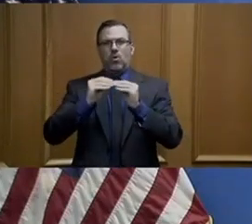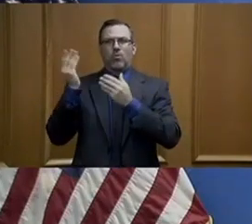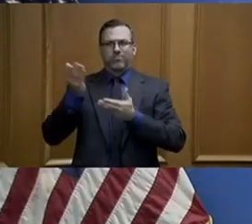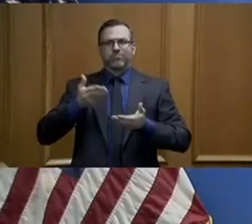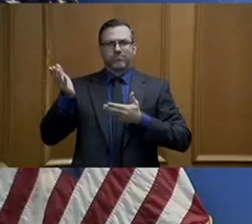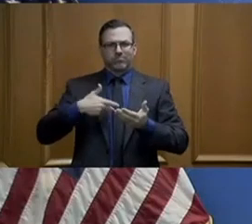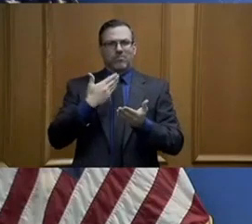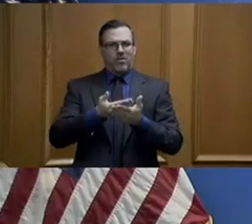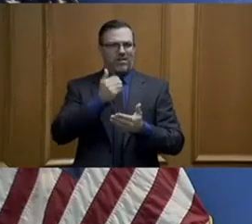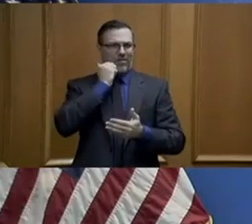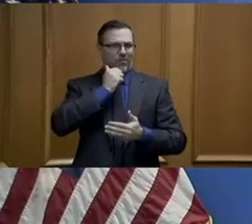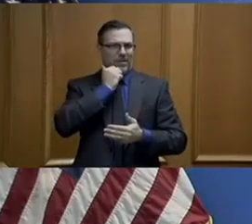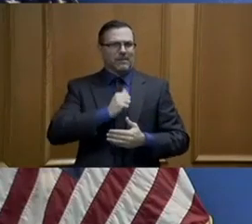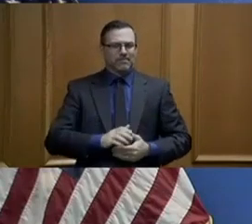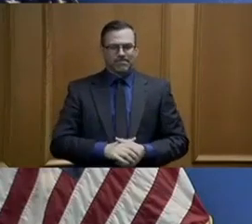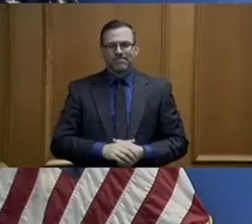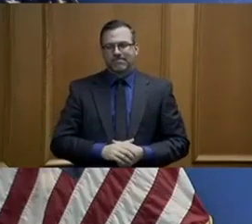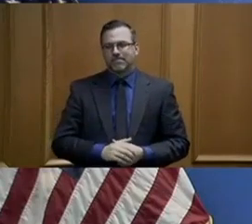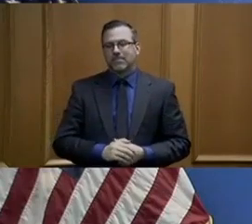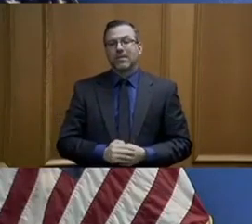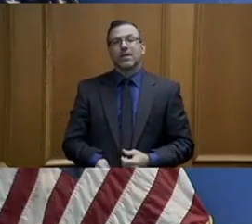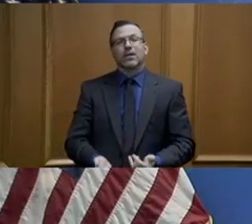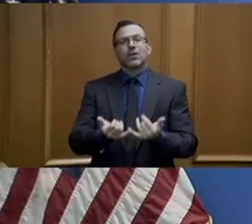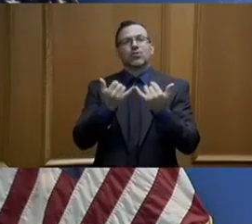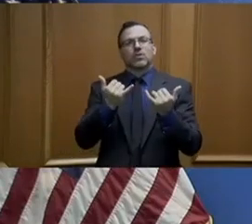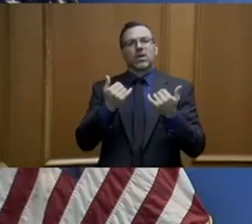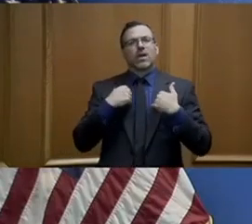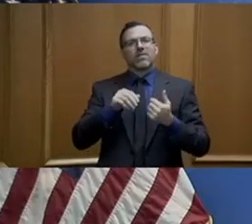day. As of today, there are